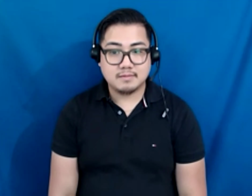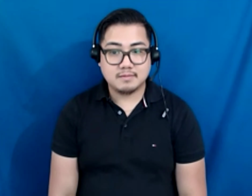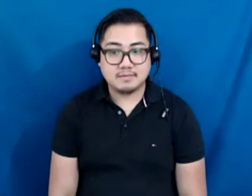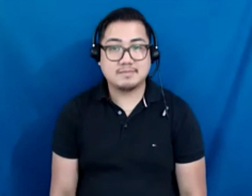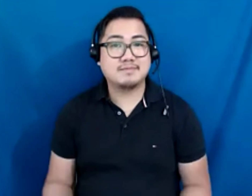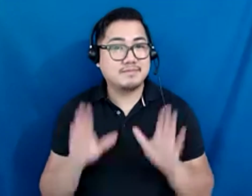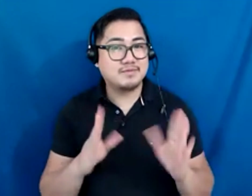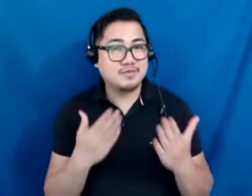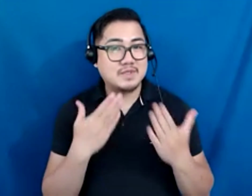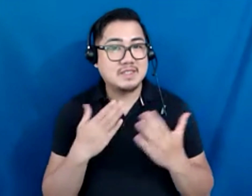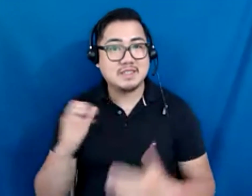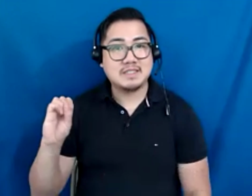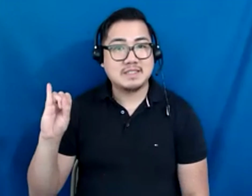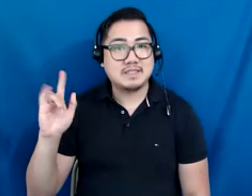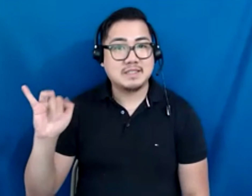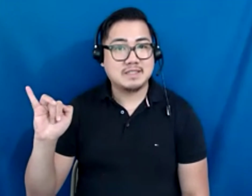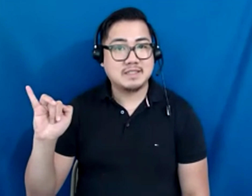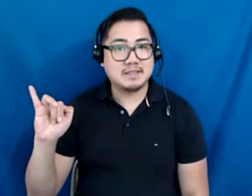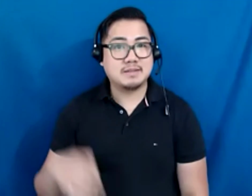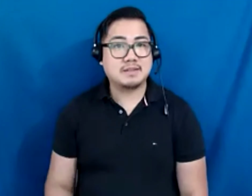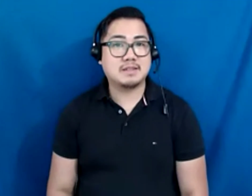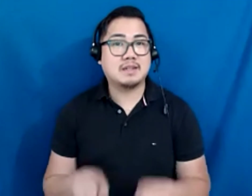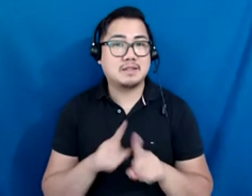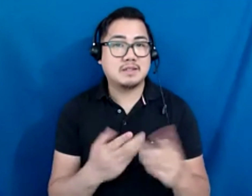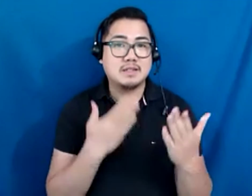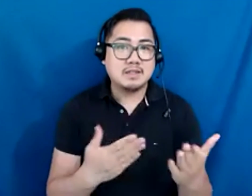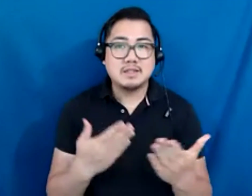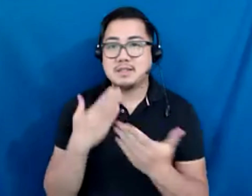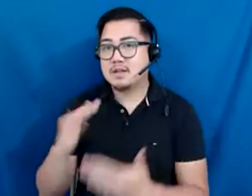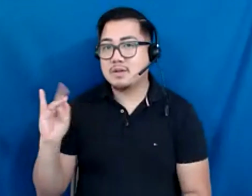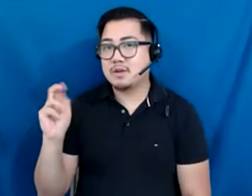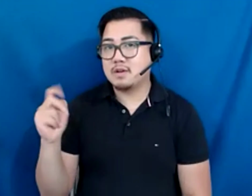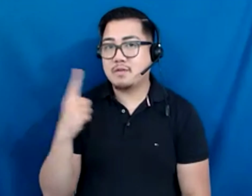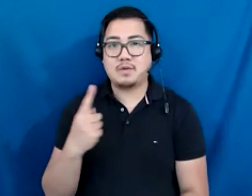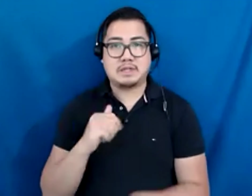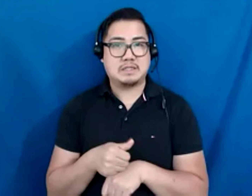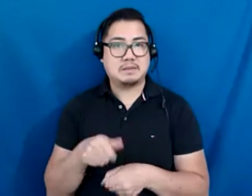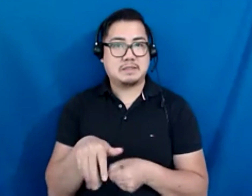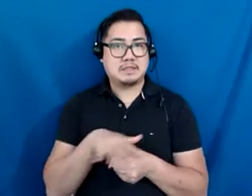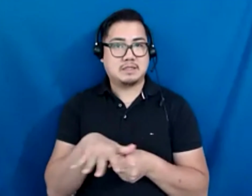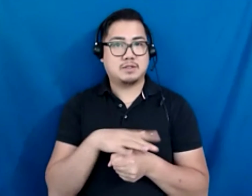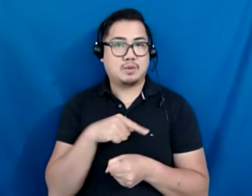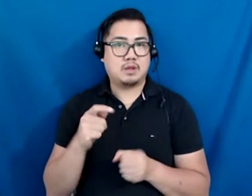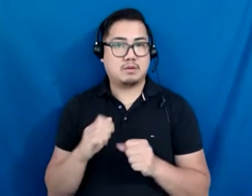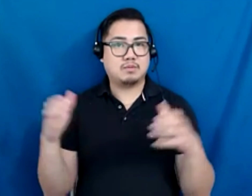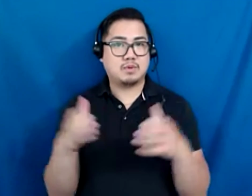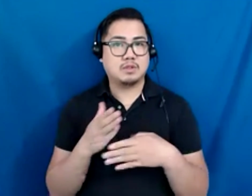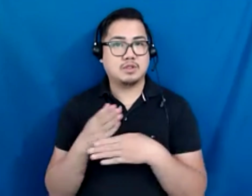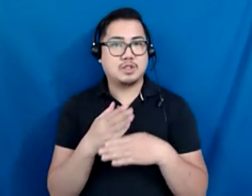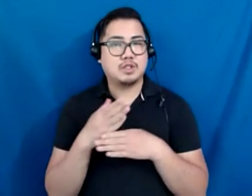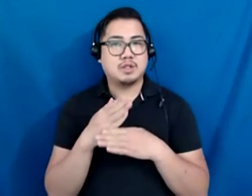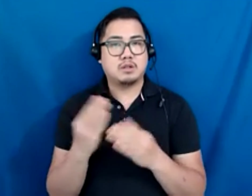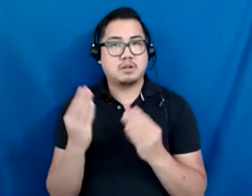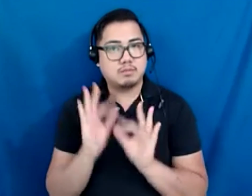Great. Thank you so much, Celie. And thanks to you and Justin for creating this space so that we can share important public health